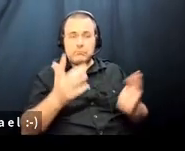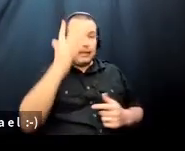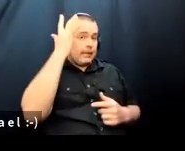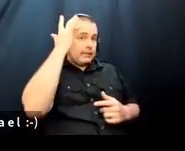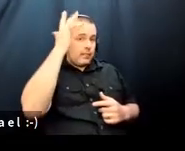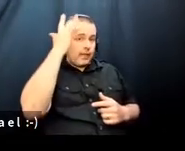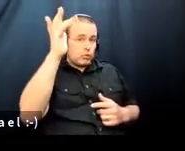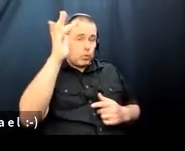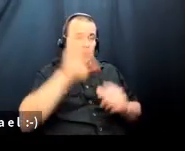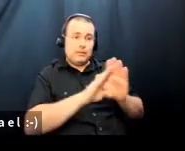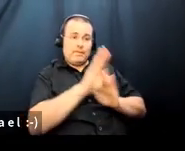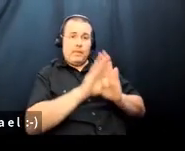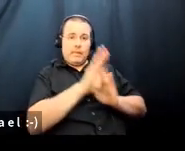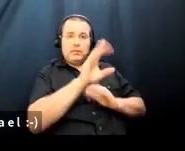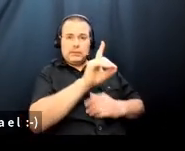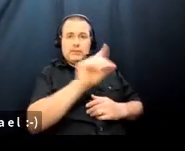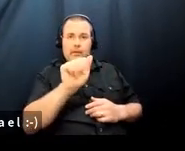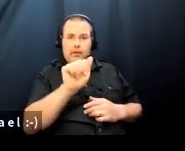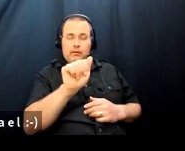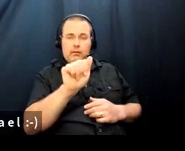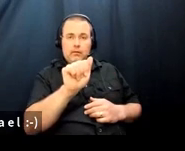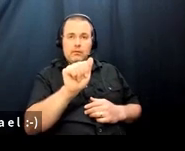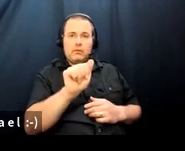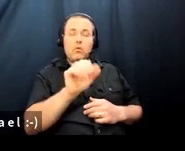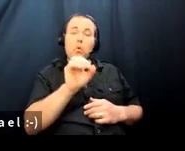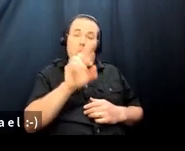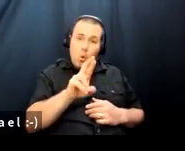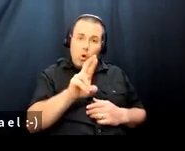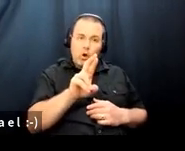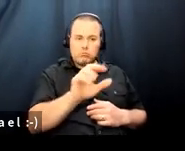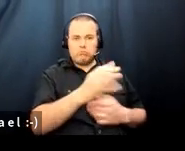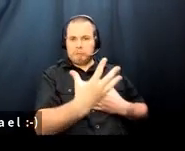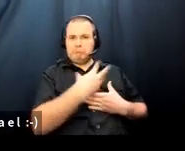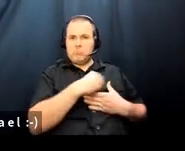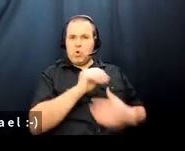intellectual developmental disability or autism.